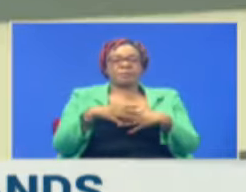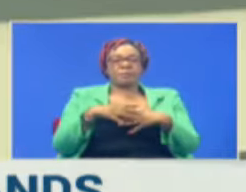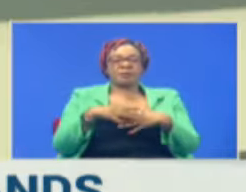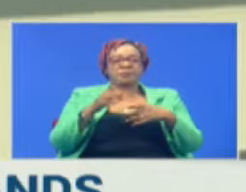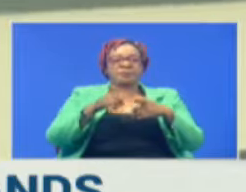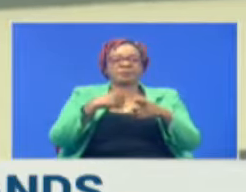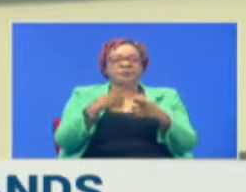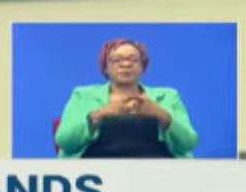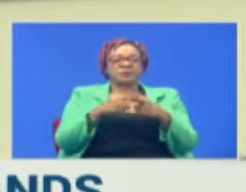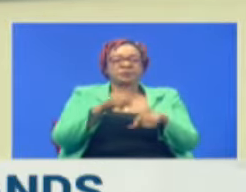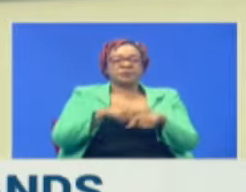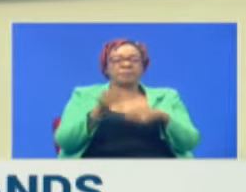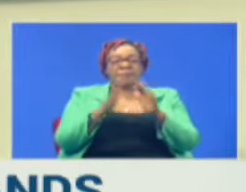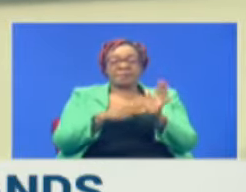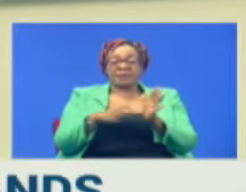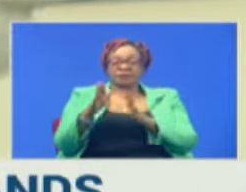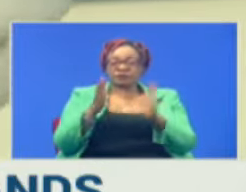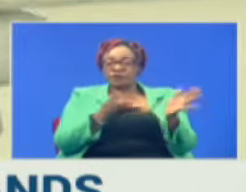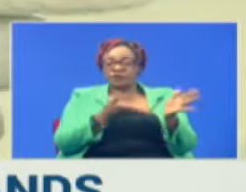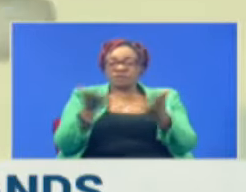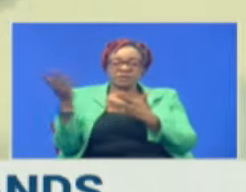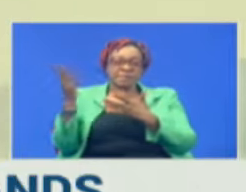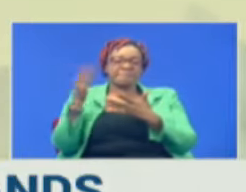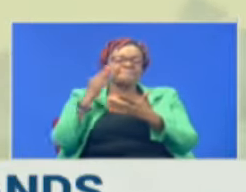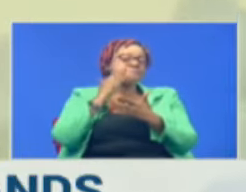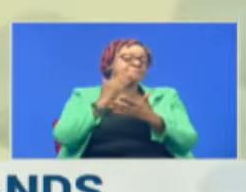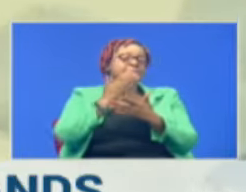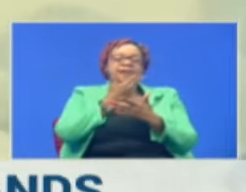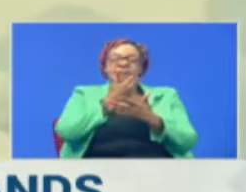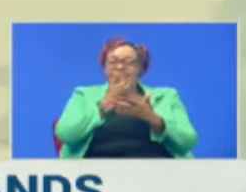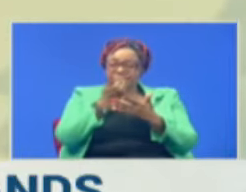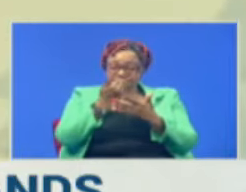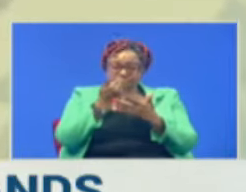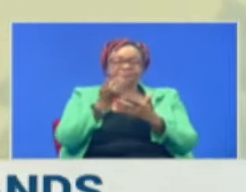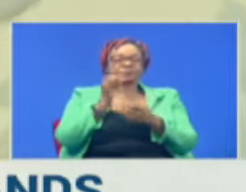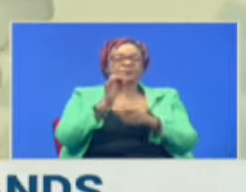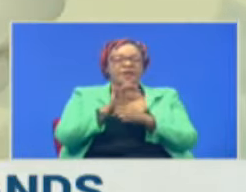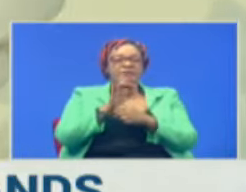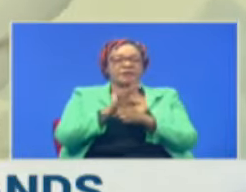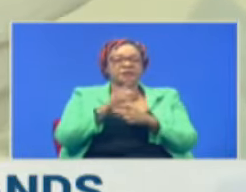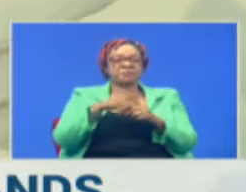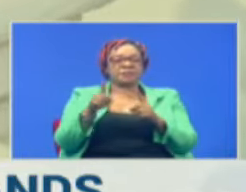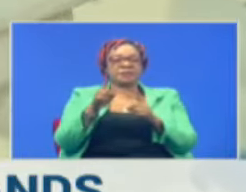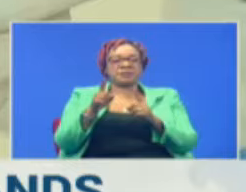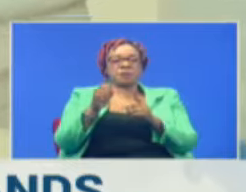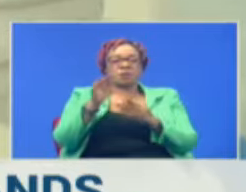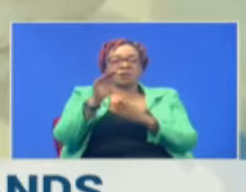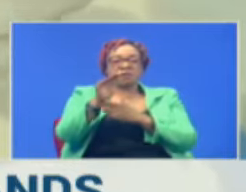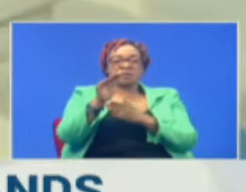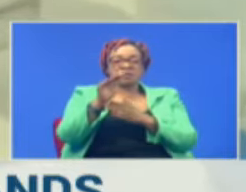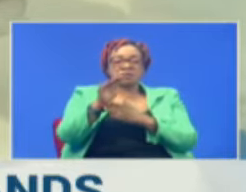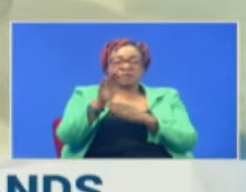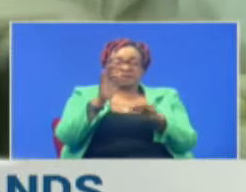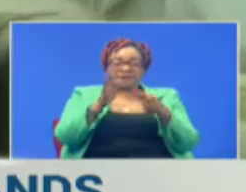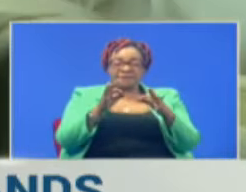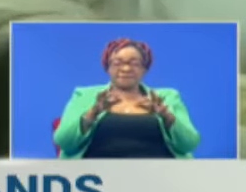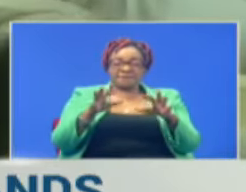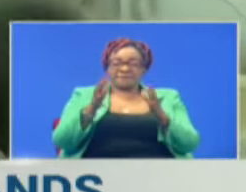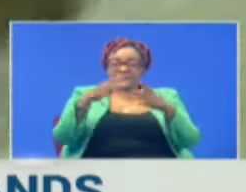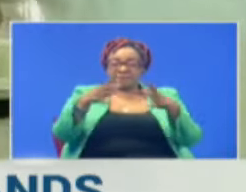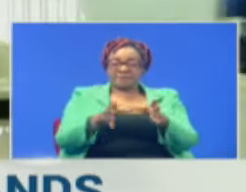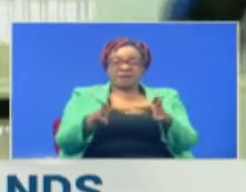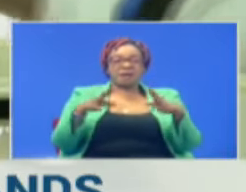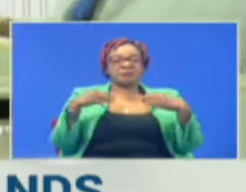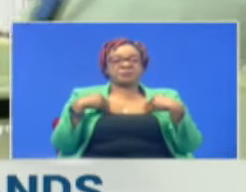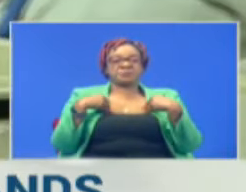during preparation for dispatch, makeup is advised. But first we ask for the family's consent and also to know how the